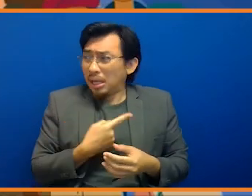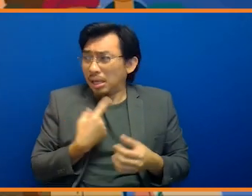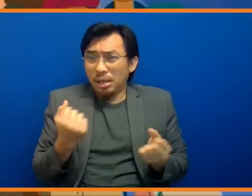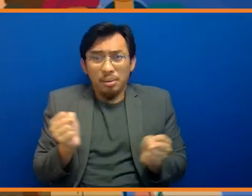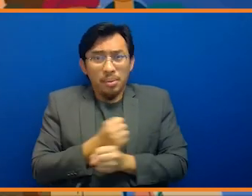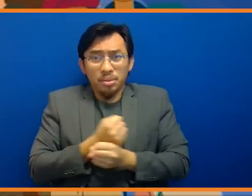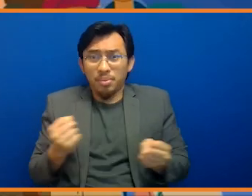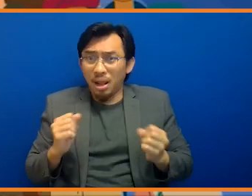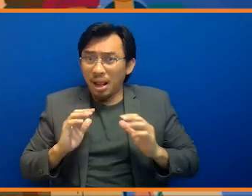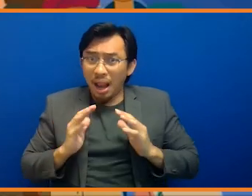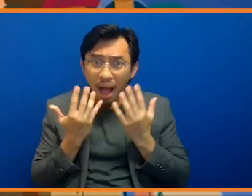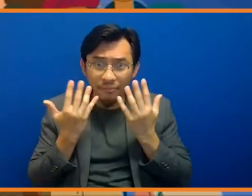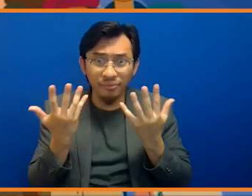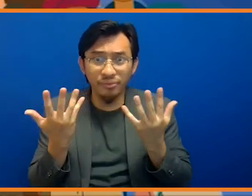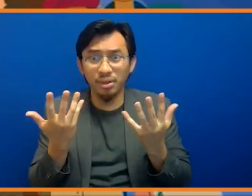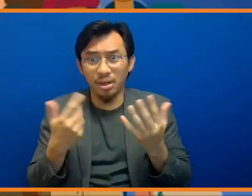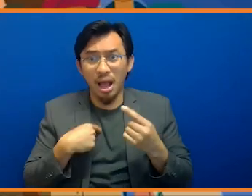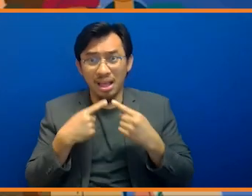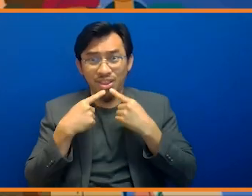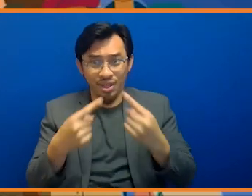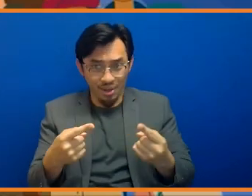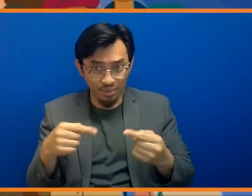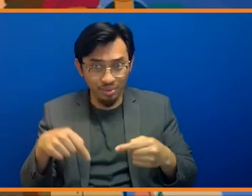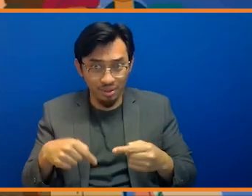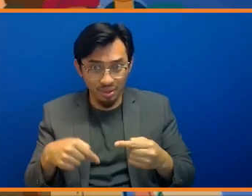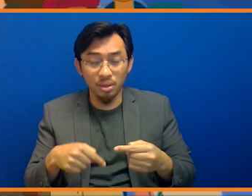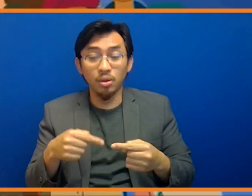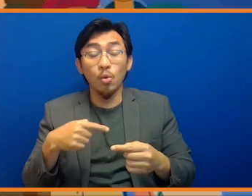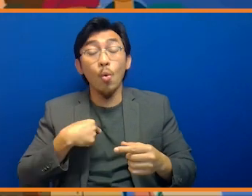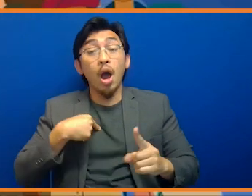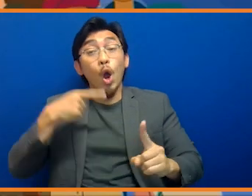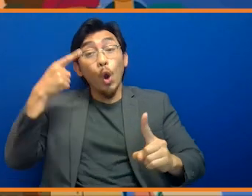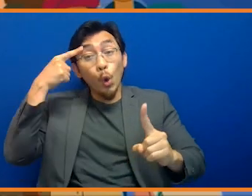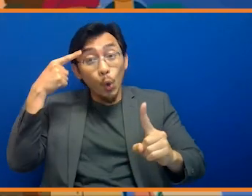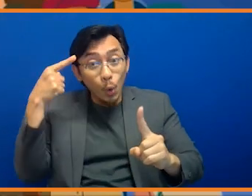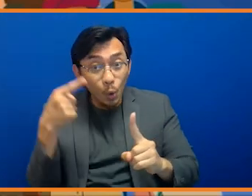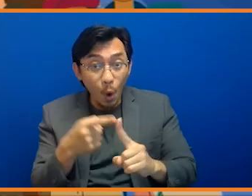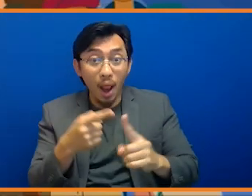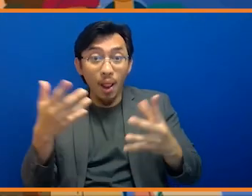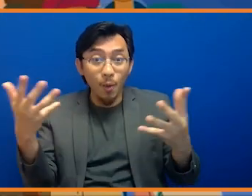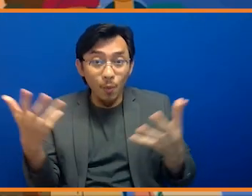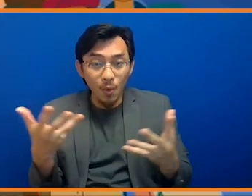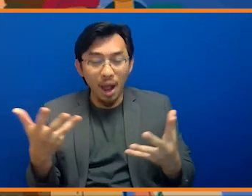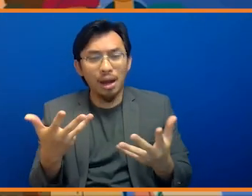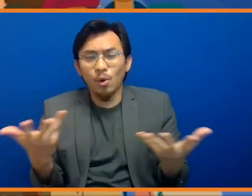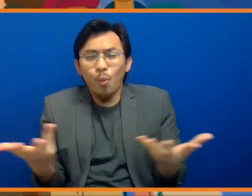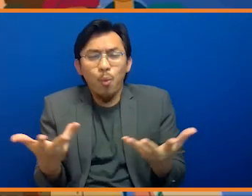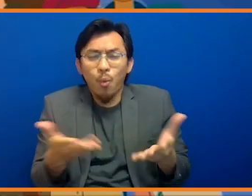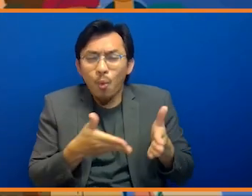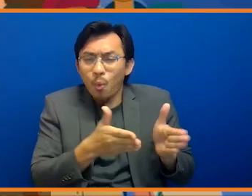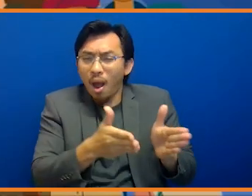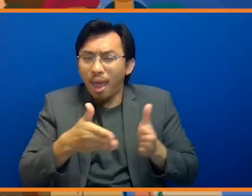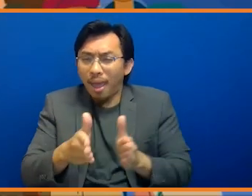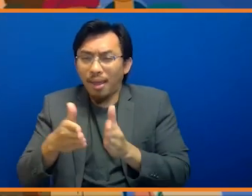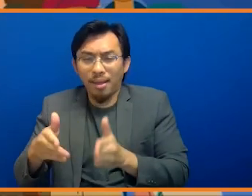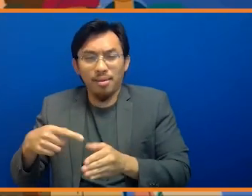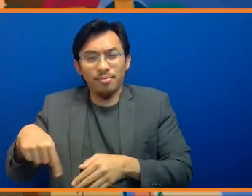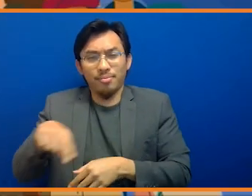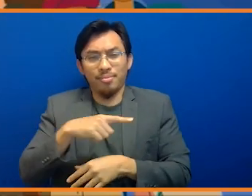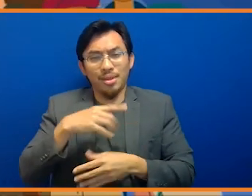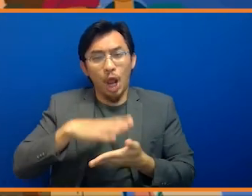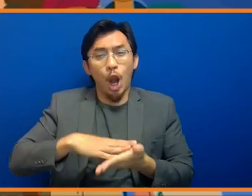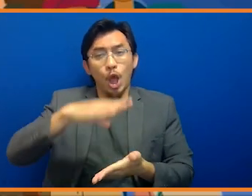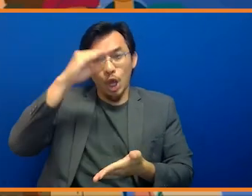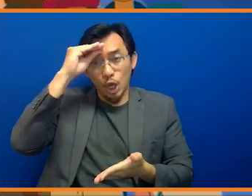survive. That's why I told you in the beginning. The main goal is whatever it is we learn about disaster risk